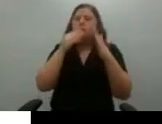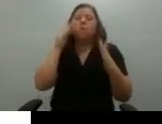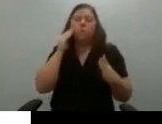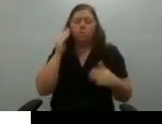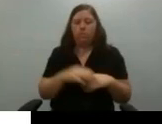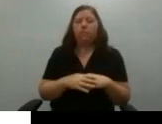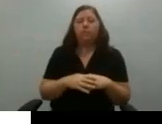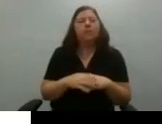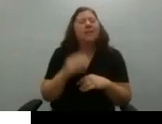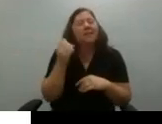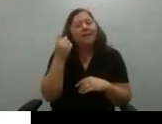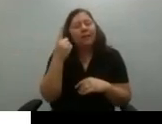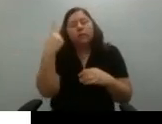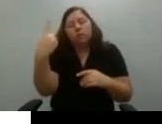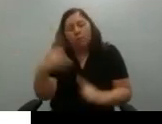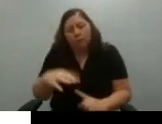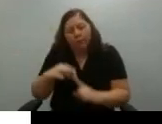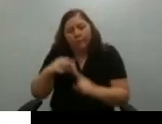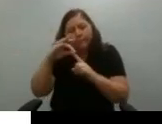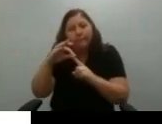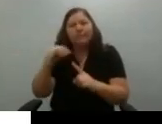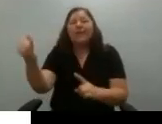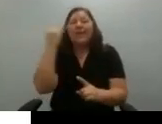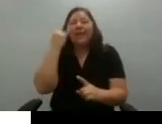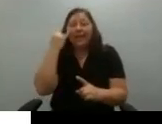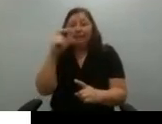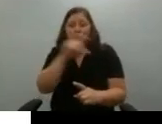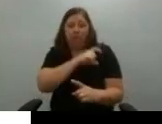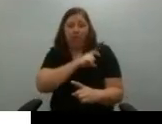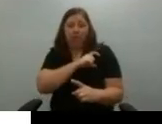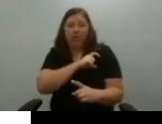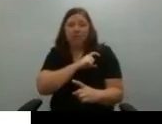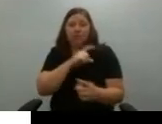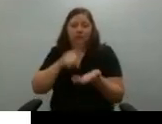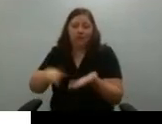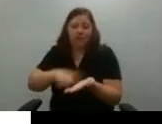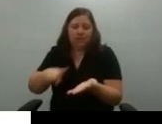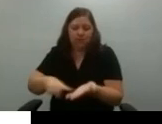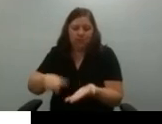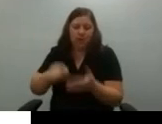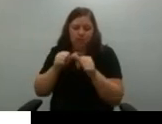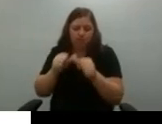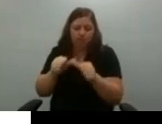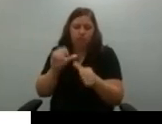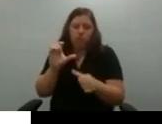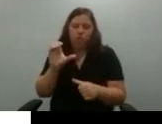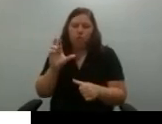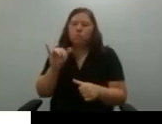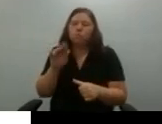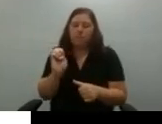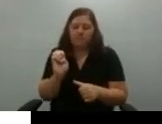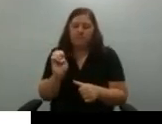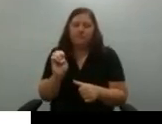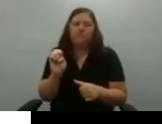an exception that if the police are investigating an ongoing crime, they can search anyone that they have reason to believe